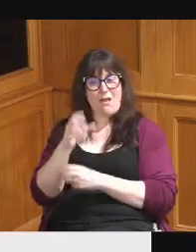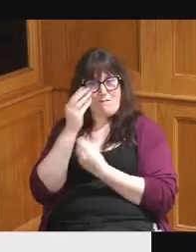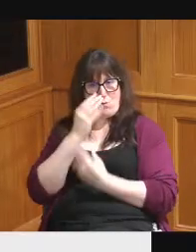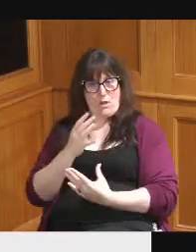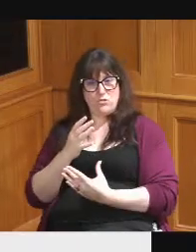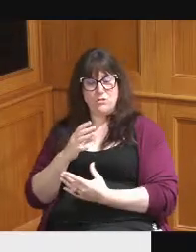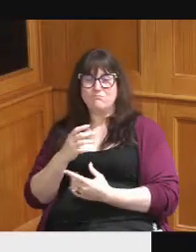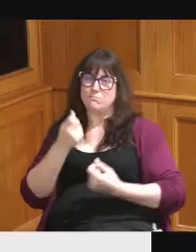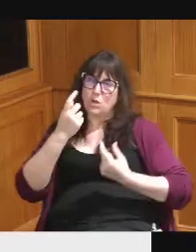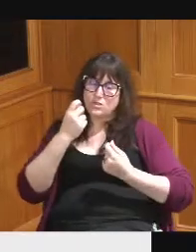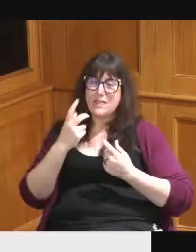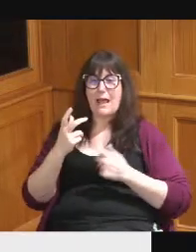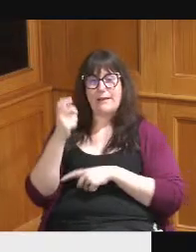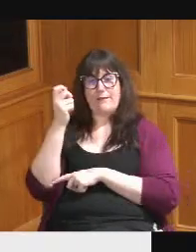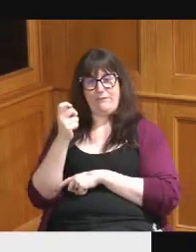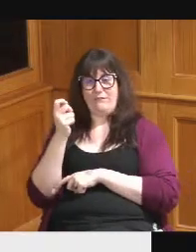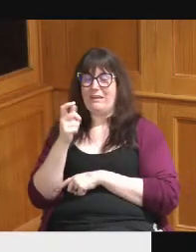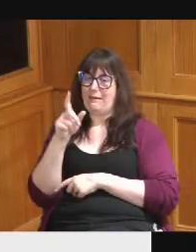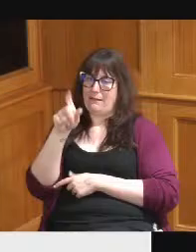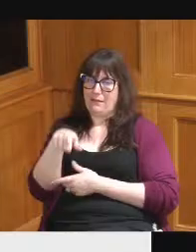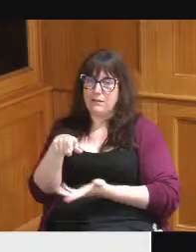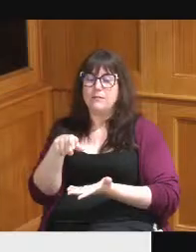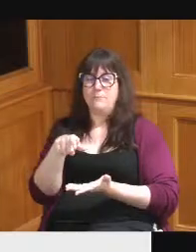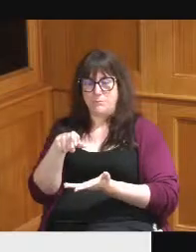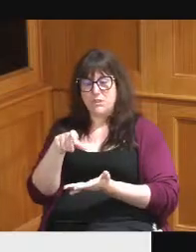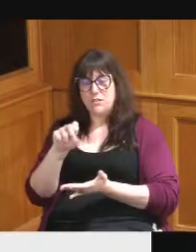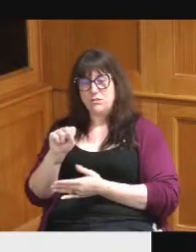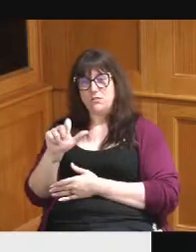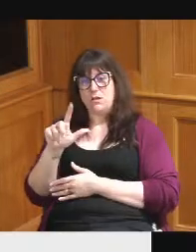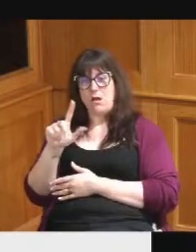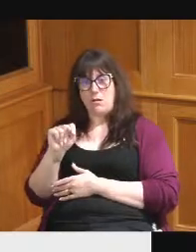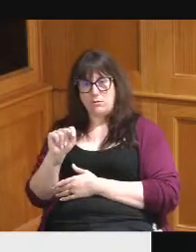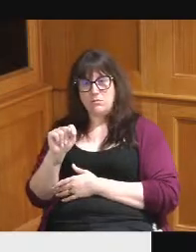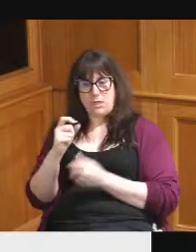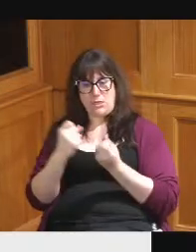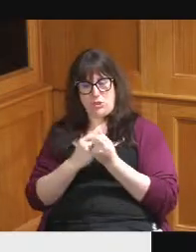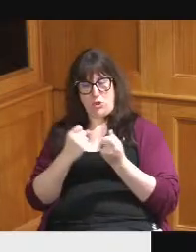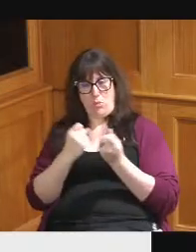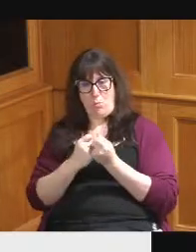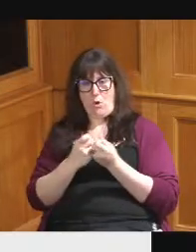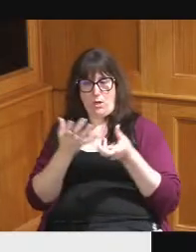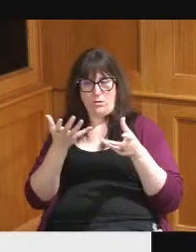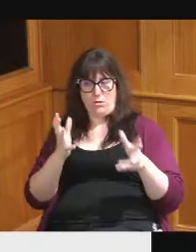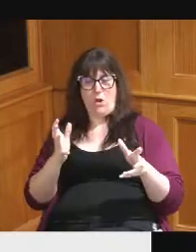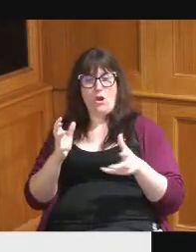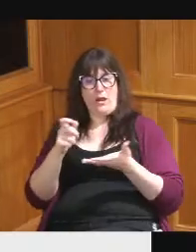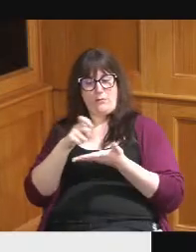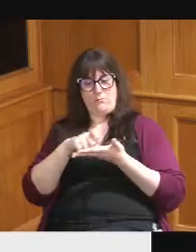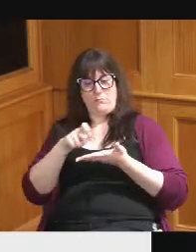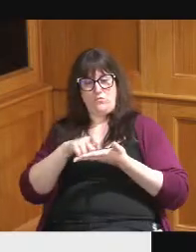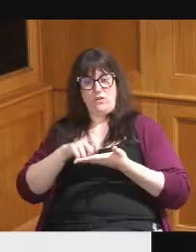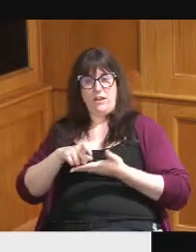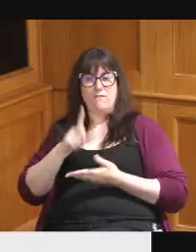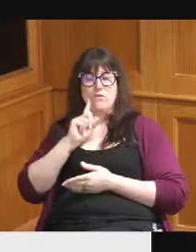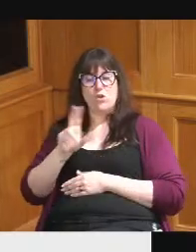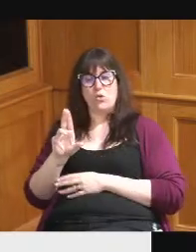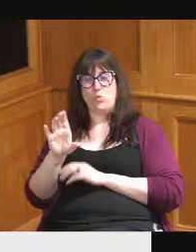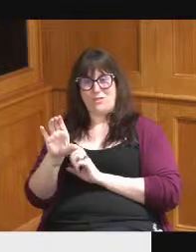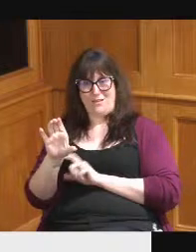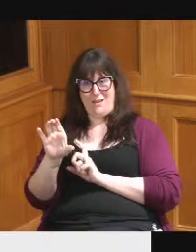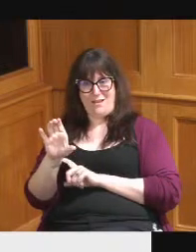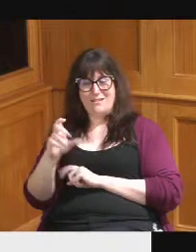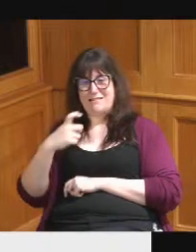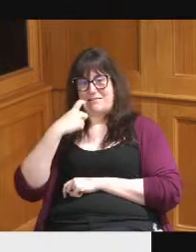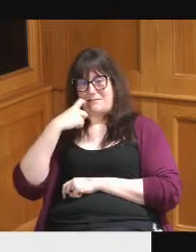for fee. SALT has been written in, or SALT support has been written into the University of Cincinnati